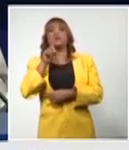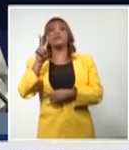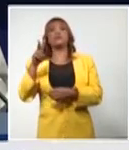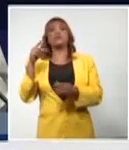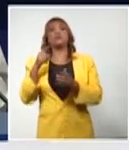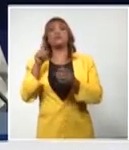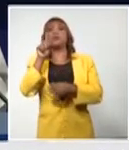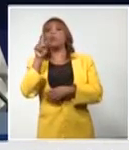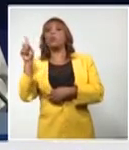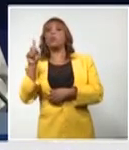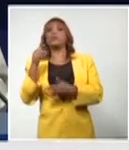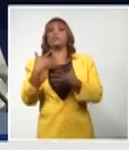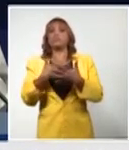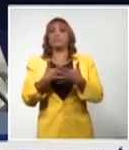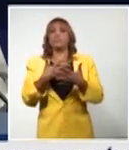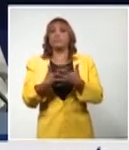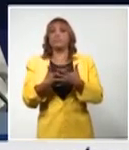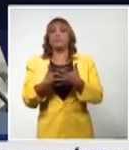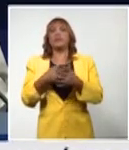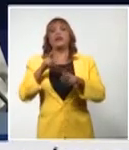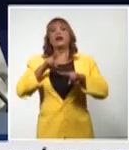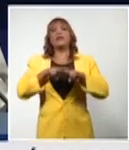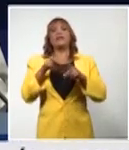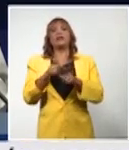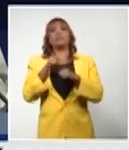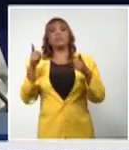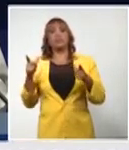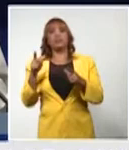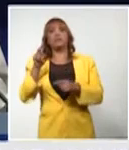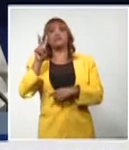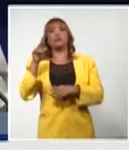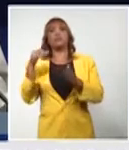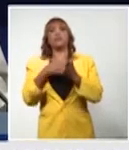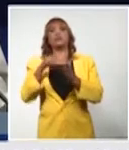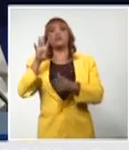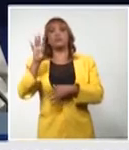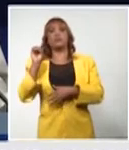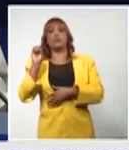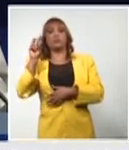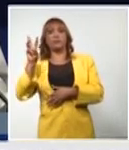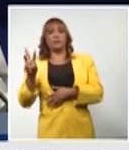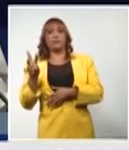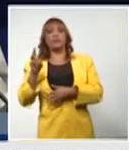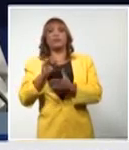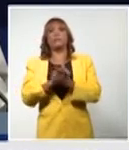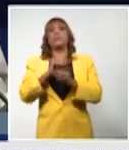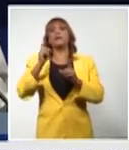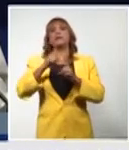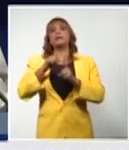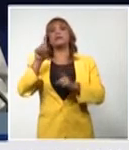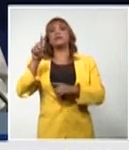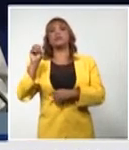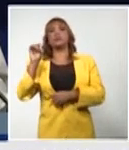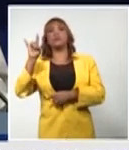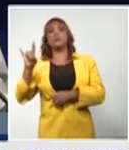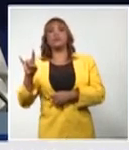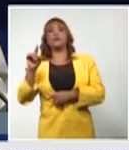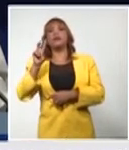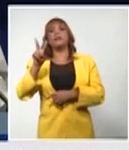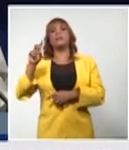2,403 from Havana, the most of any province, 109 from